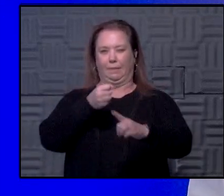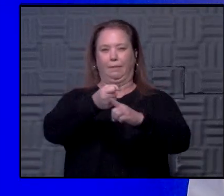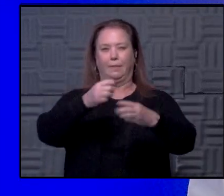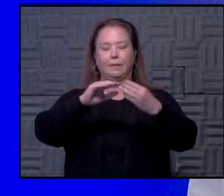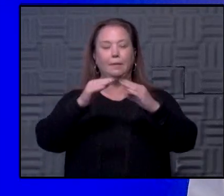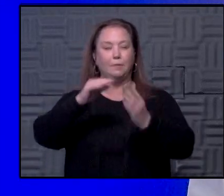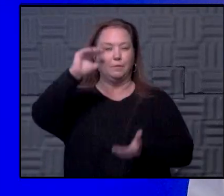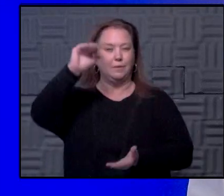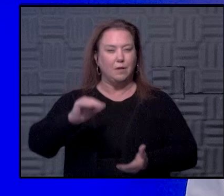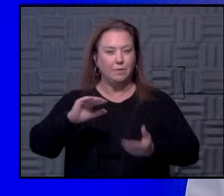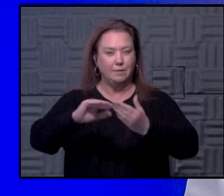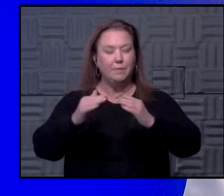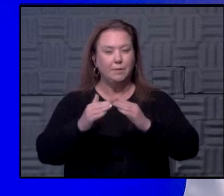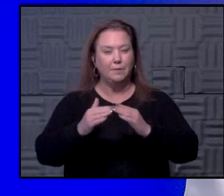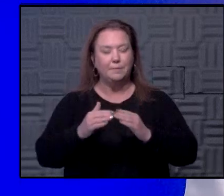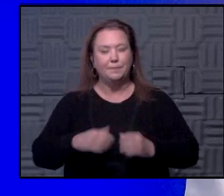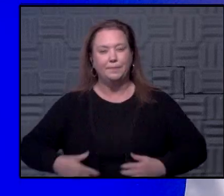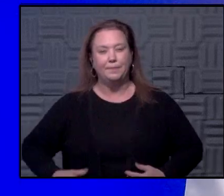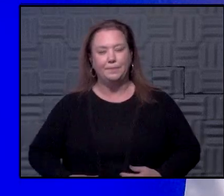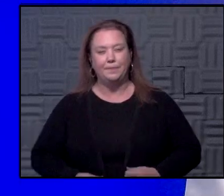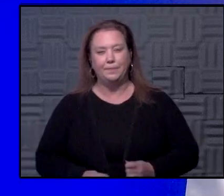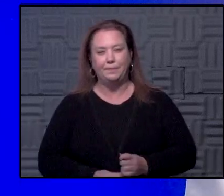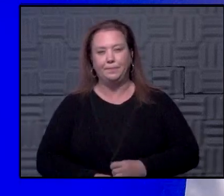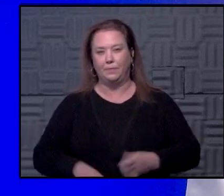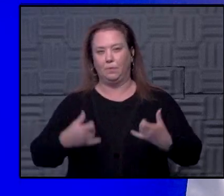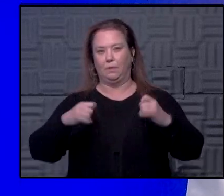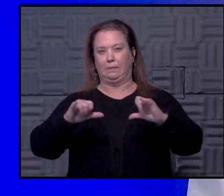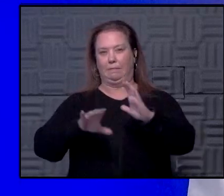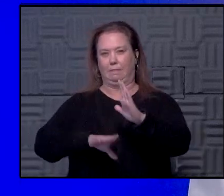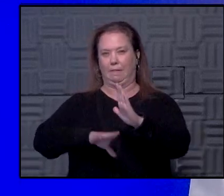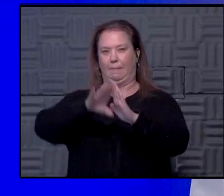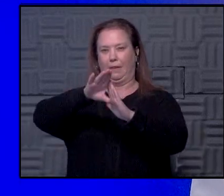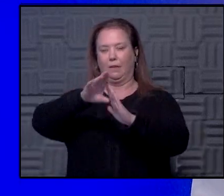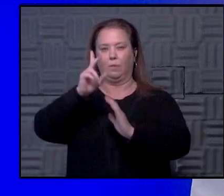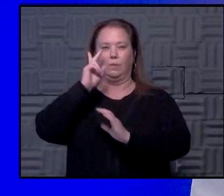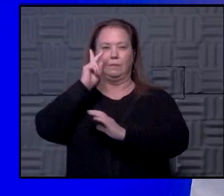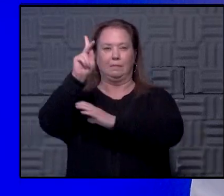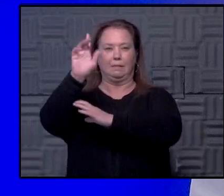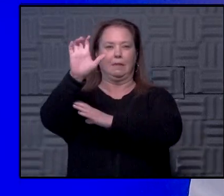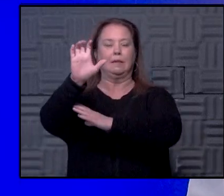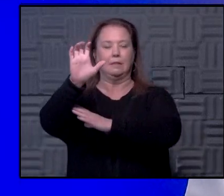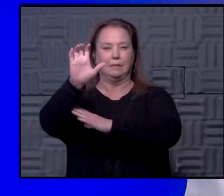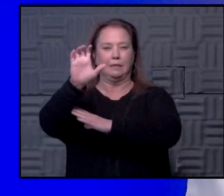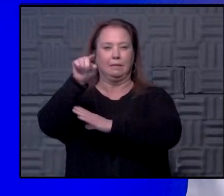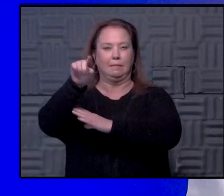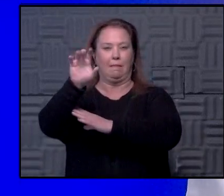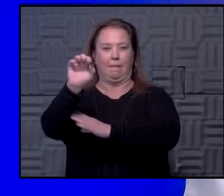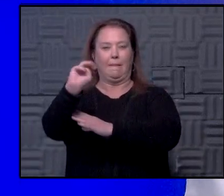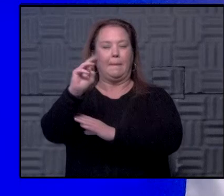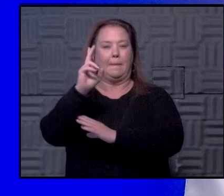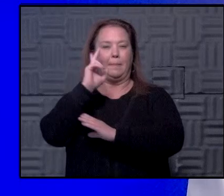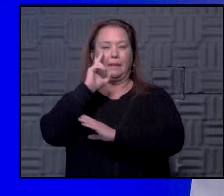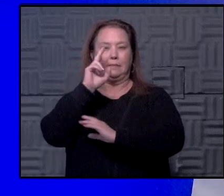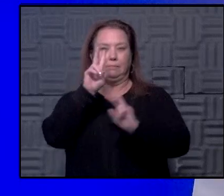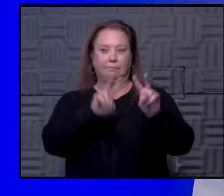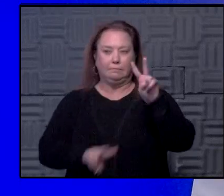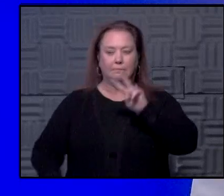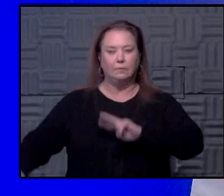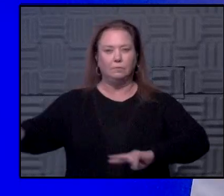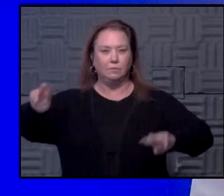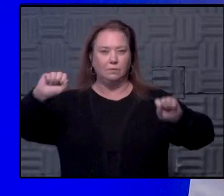cases. But we still know definitely that peak that we saw in kansascity.com, when that looks at all of the Kansas City